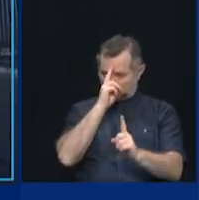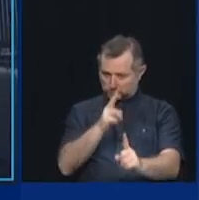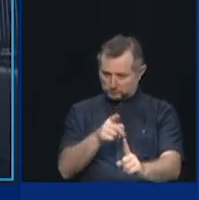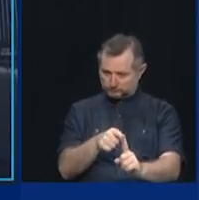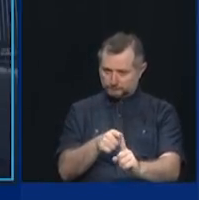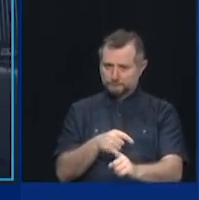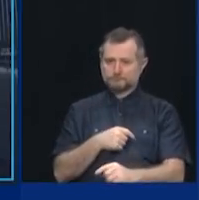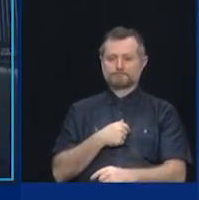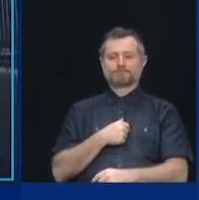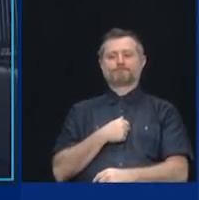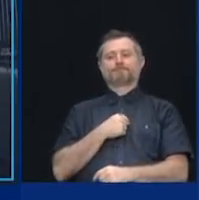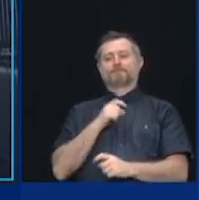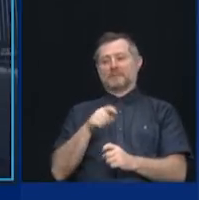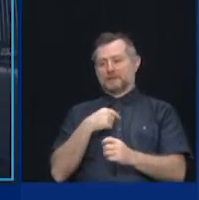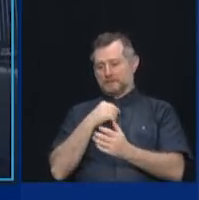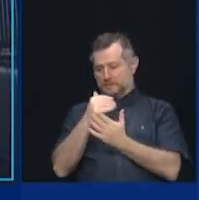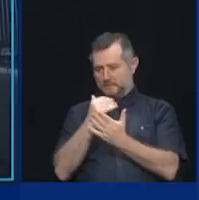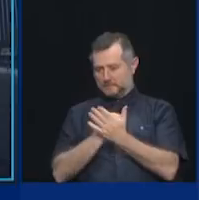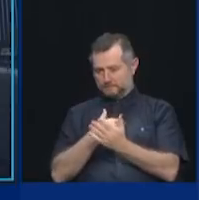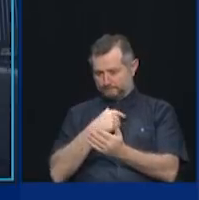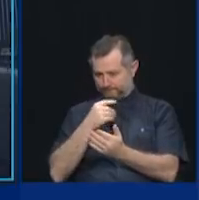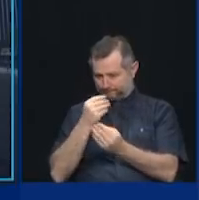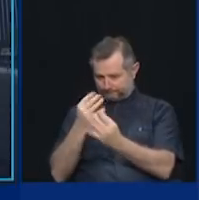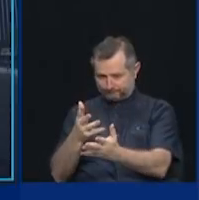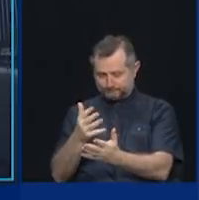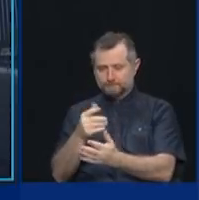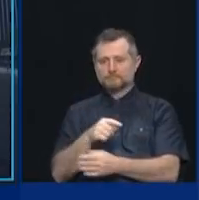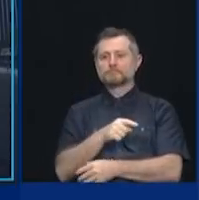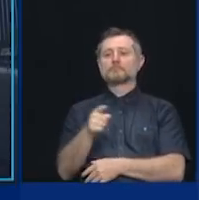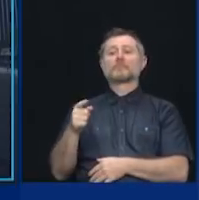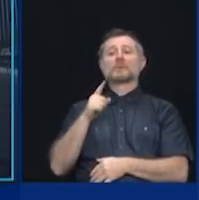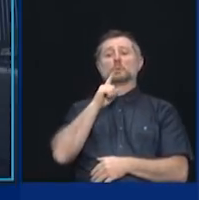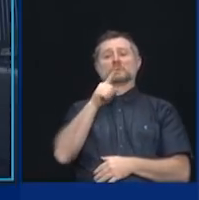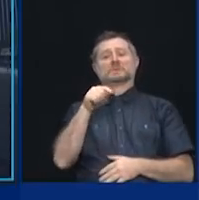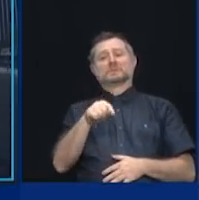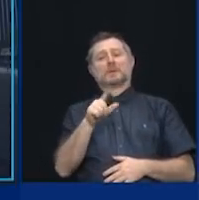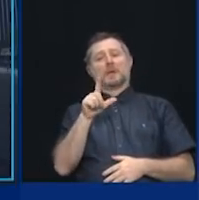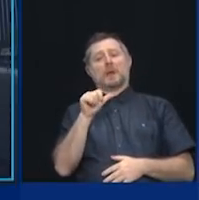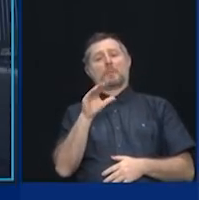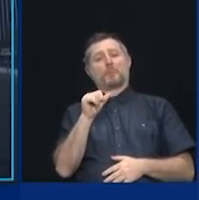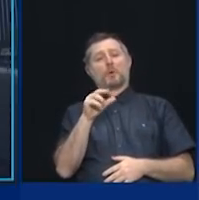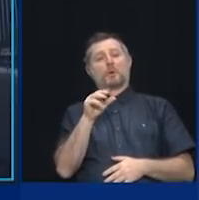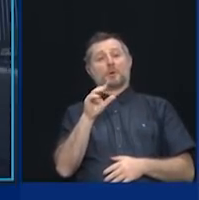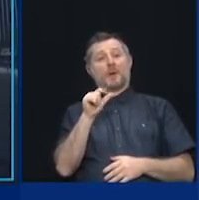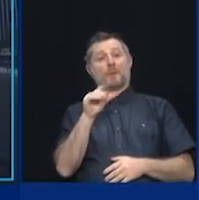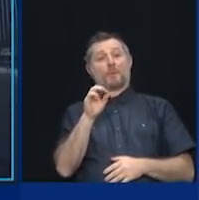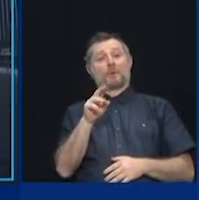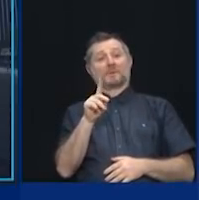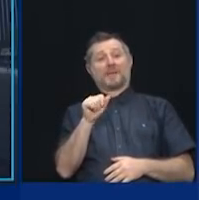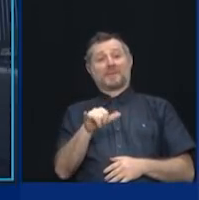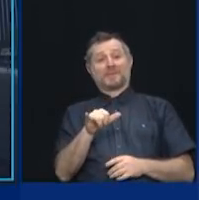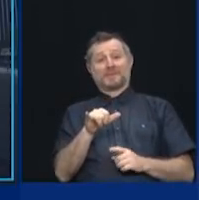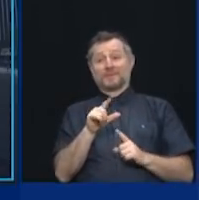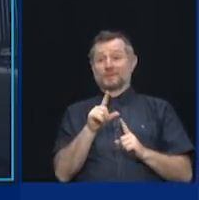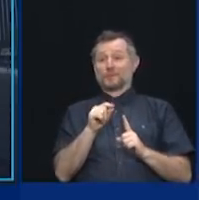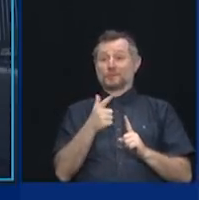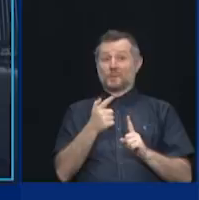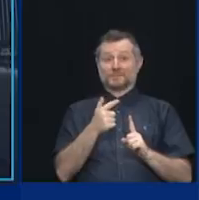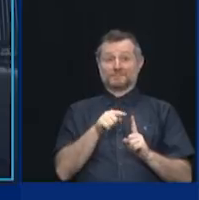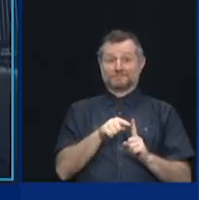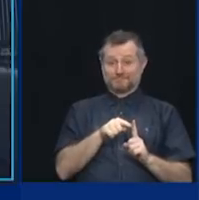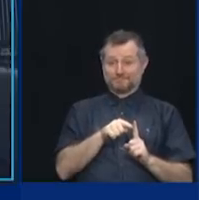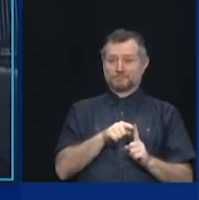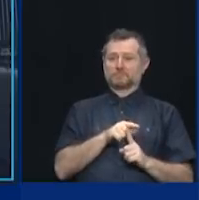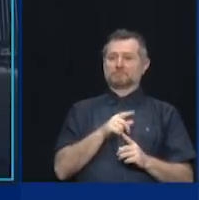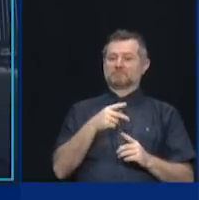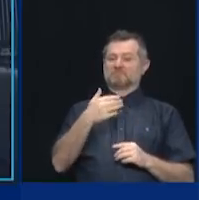past. This Labor Day, 2021, a couple of months, New York State is going to open